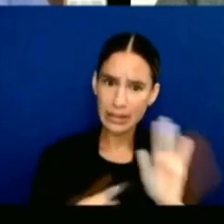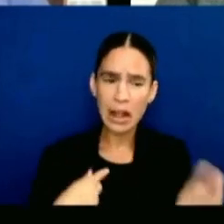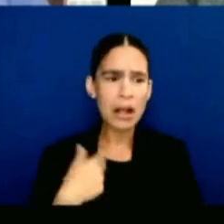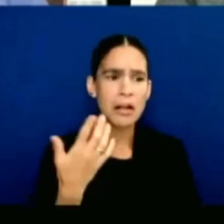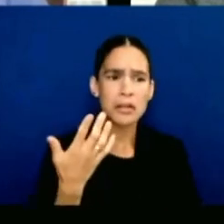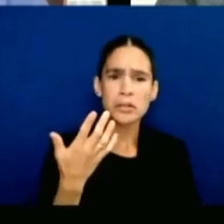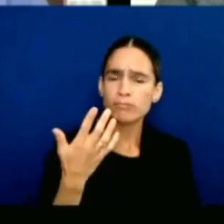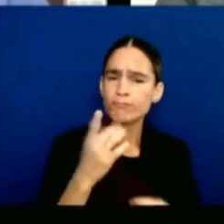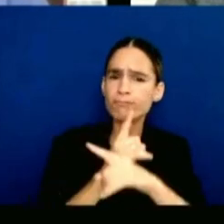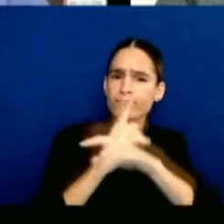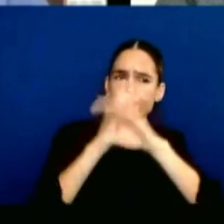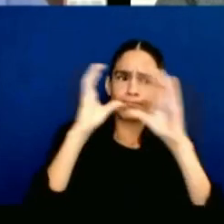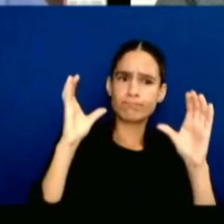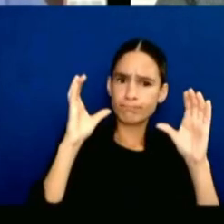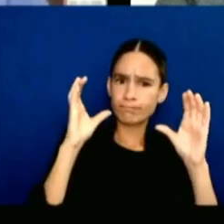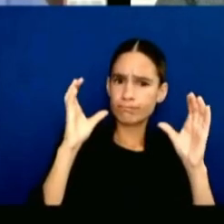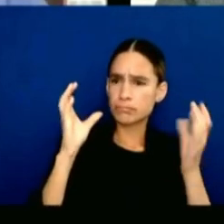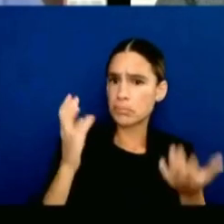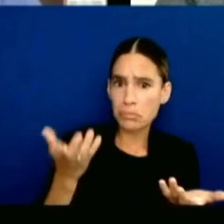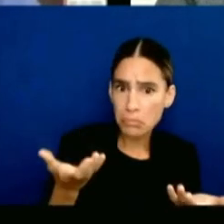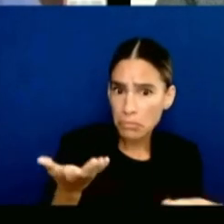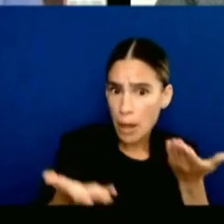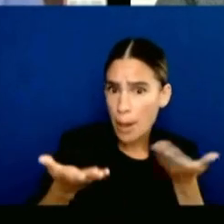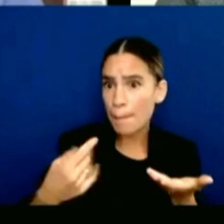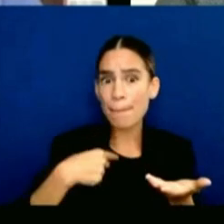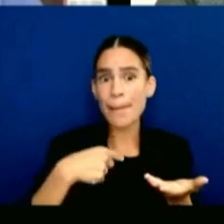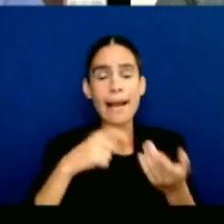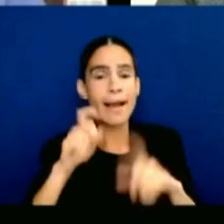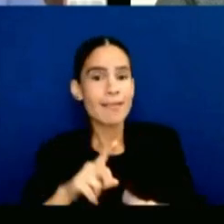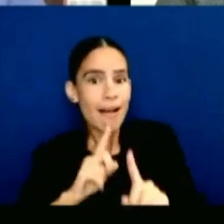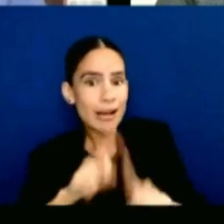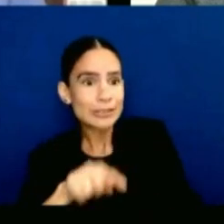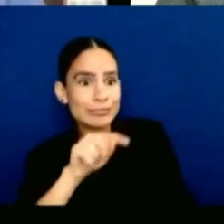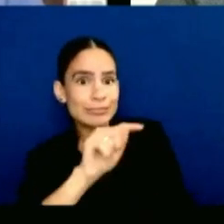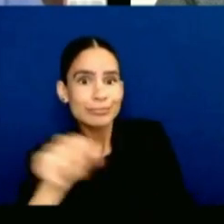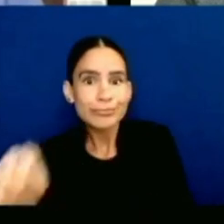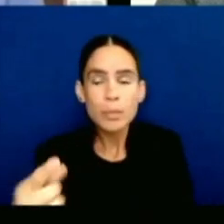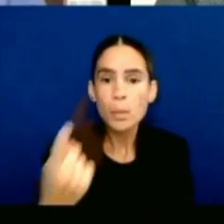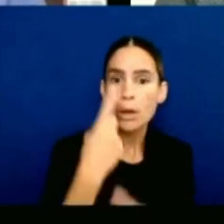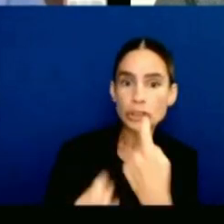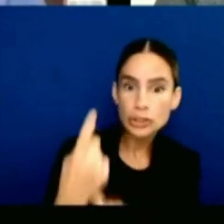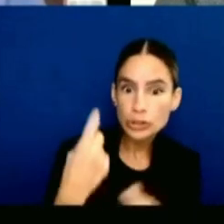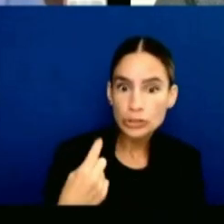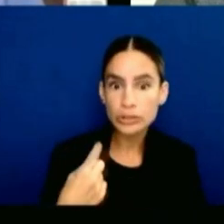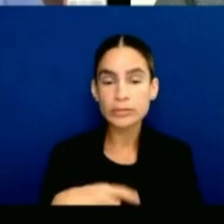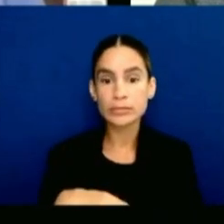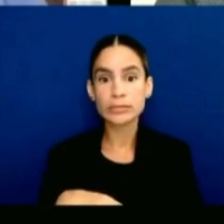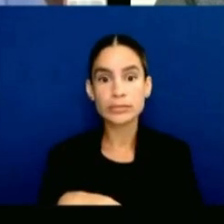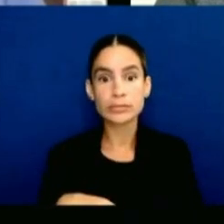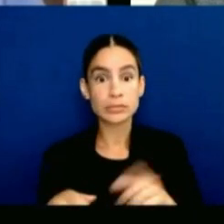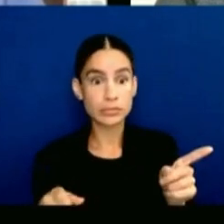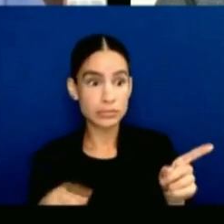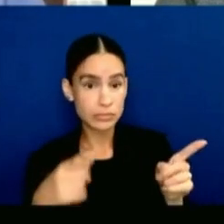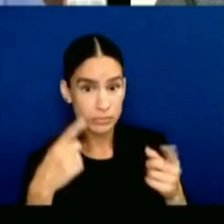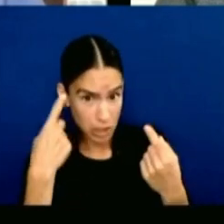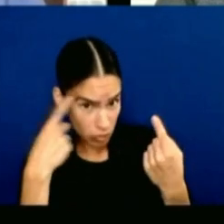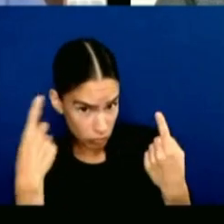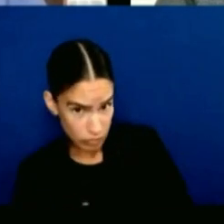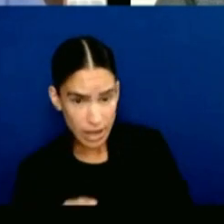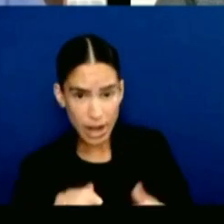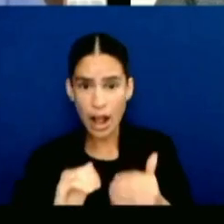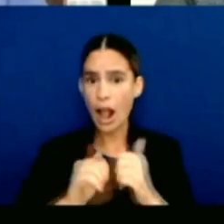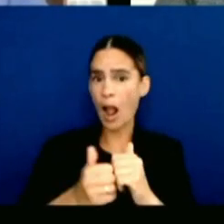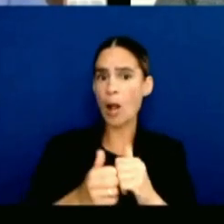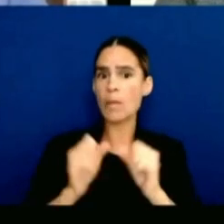us. Right. I think you would agree there are ways that we can get our economy functioning, but we got to do it